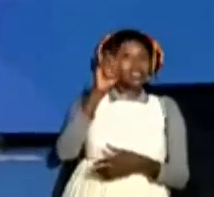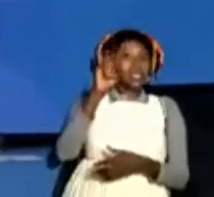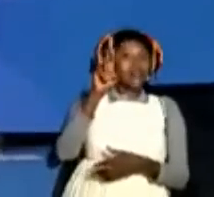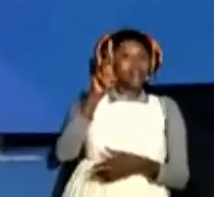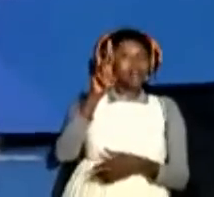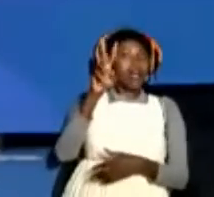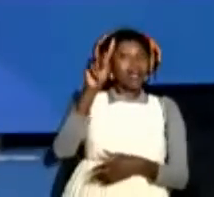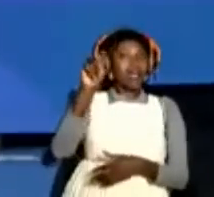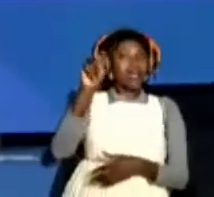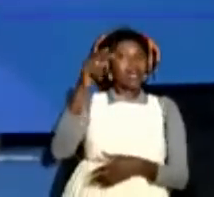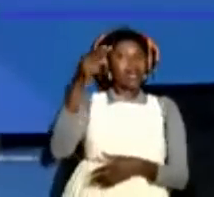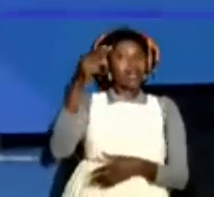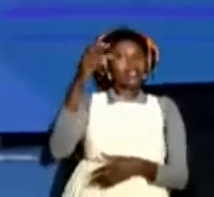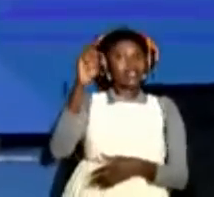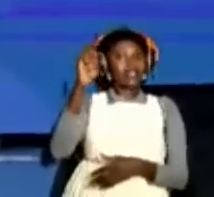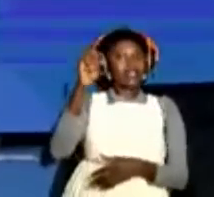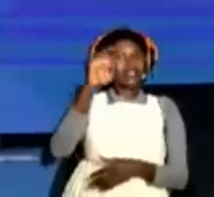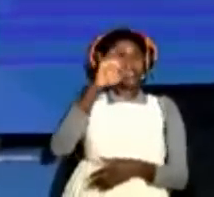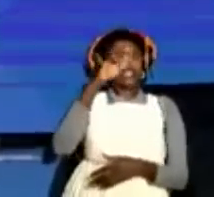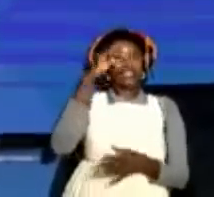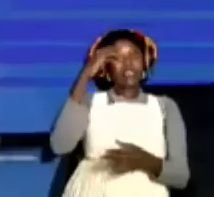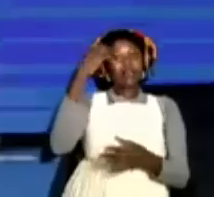is the fact that